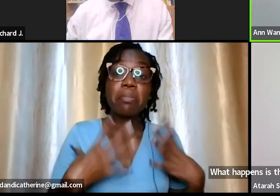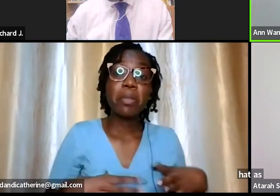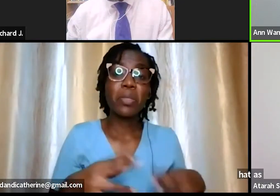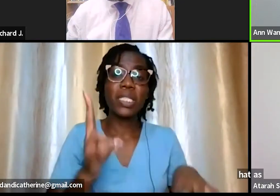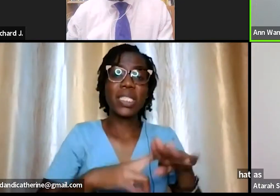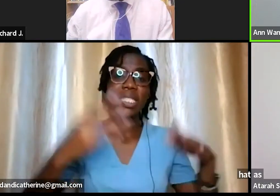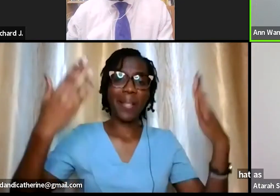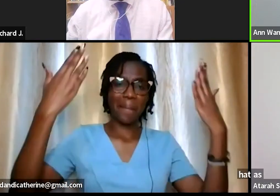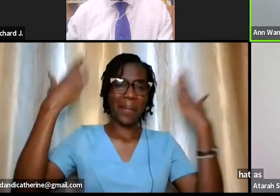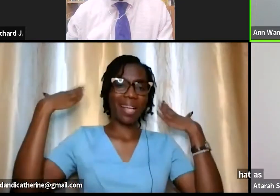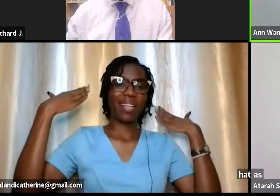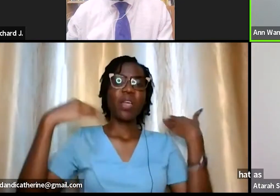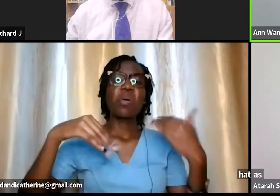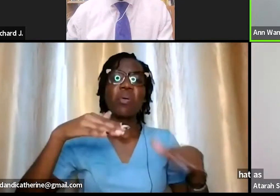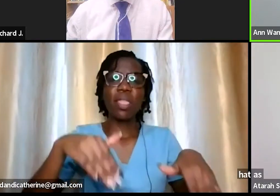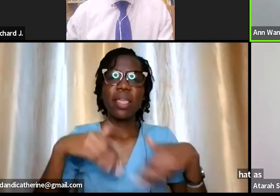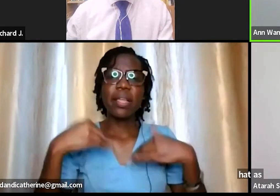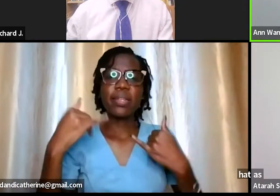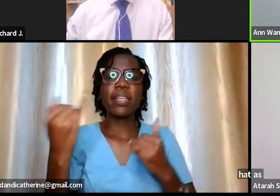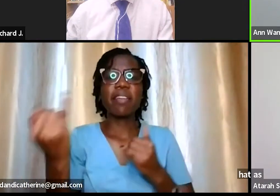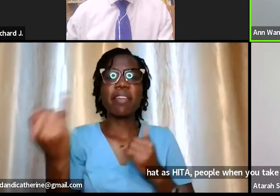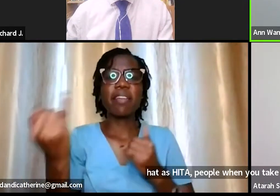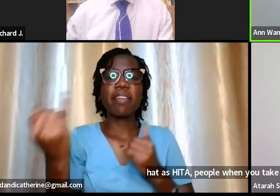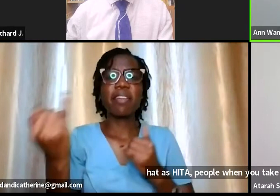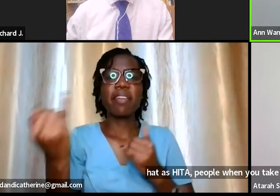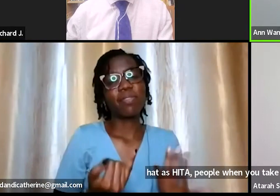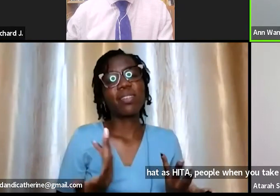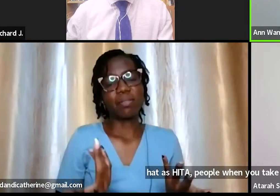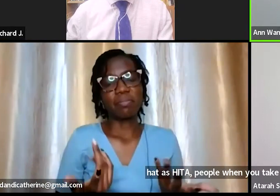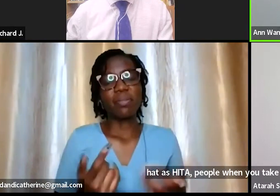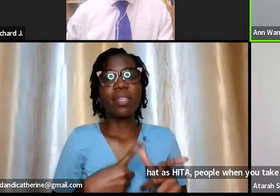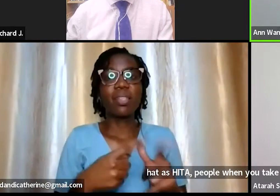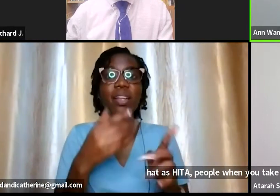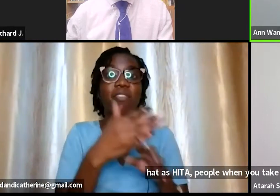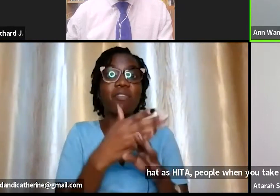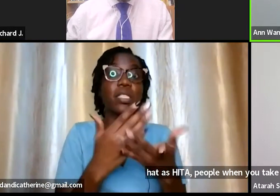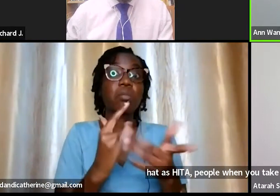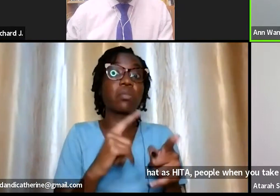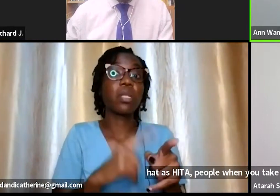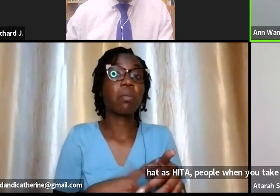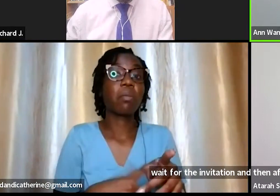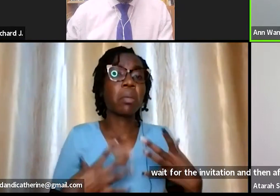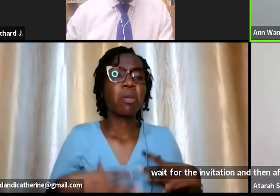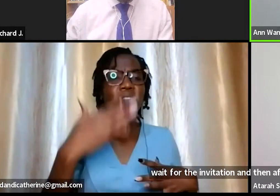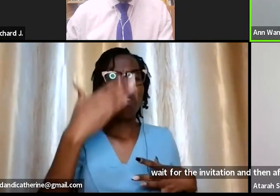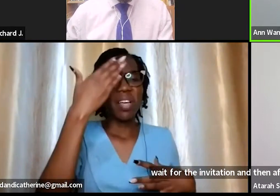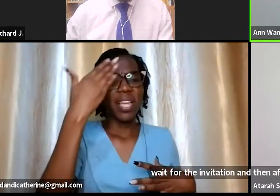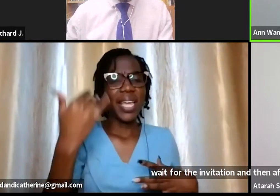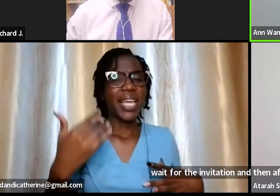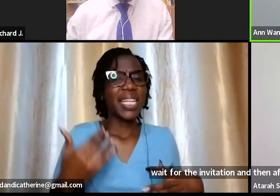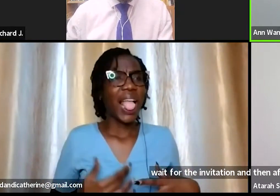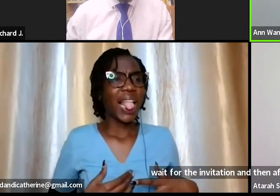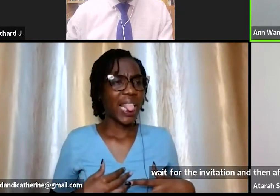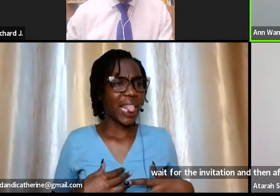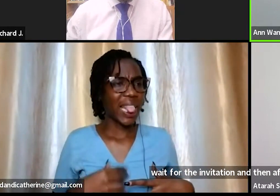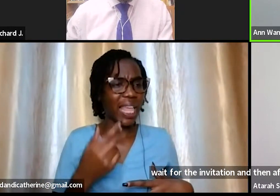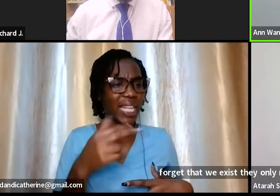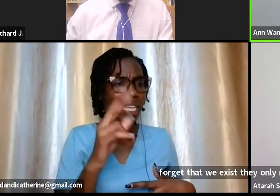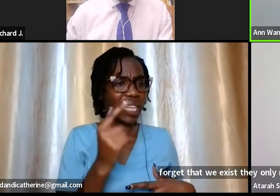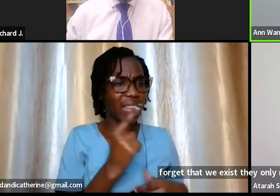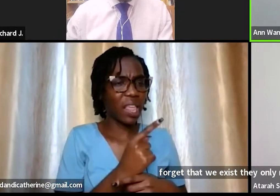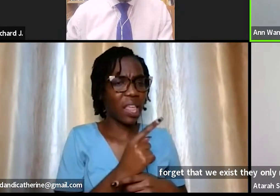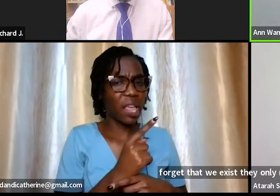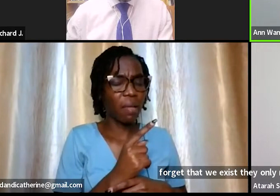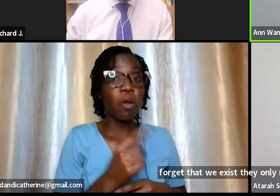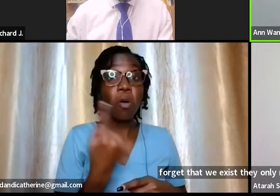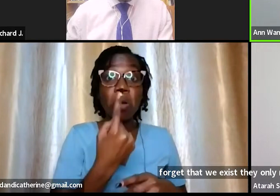we wait for the invitation, and then after a while, people forget that we exist. They only remember when there's a problem.